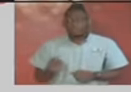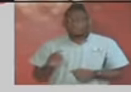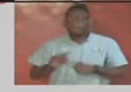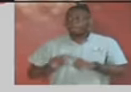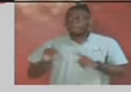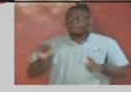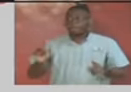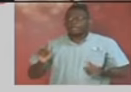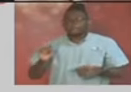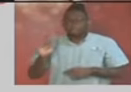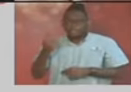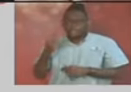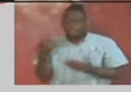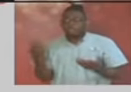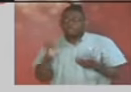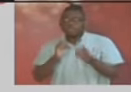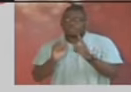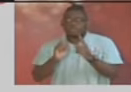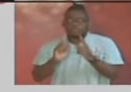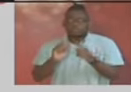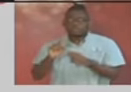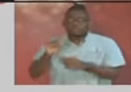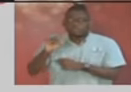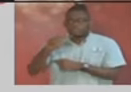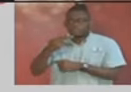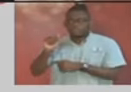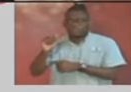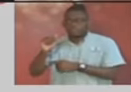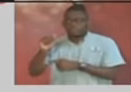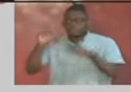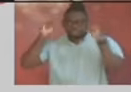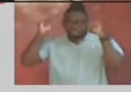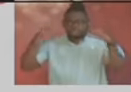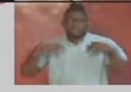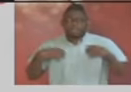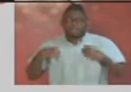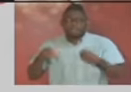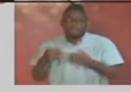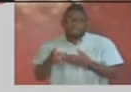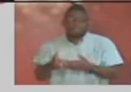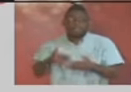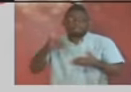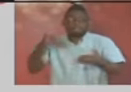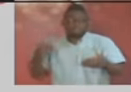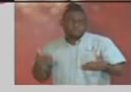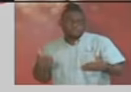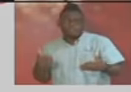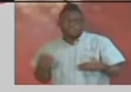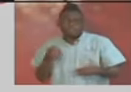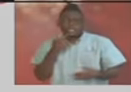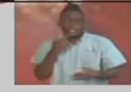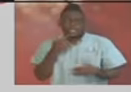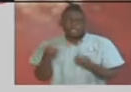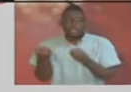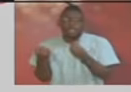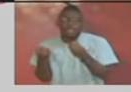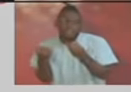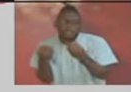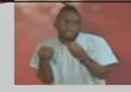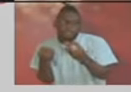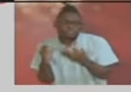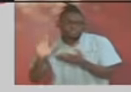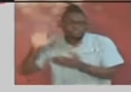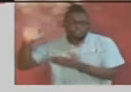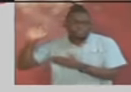the THA and the Ministry of Health as well before we can make a determination of an actual amount. With regards to